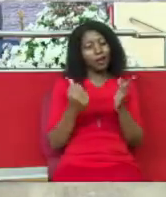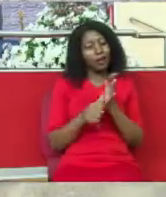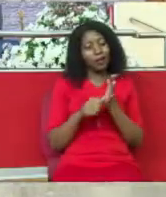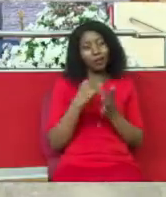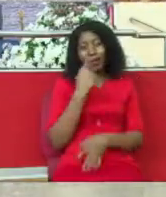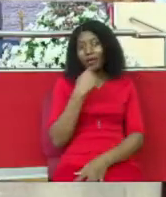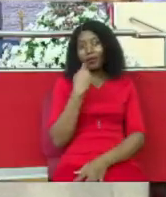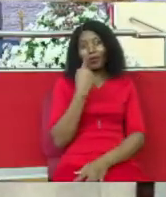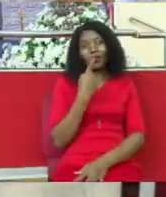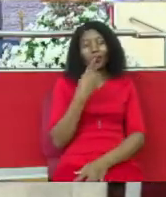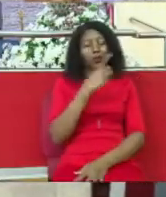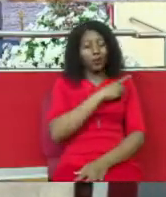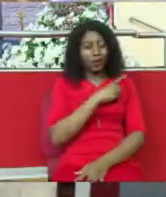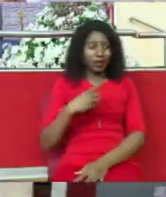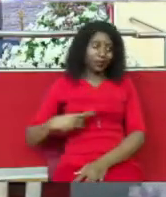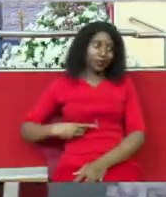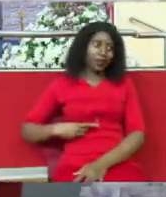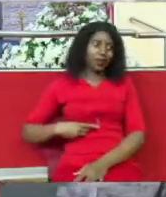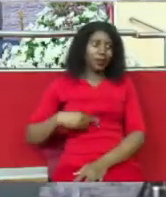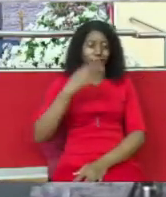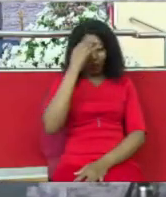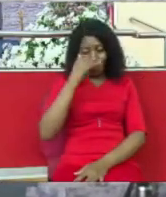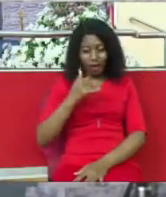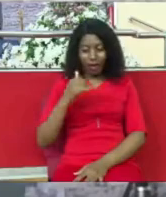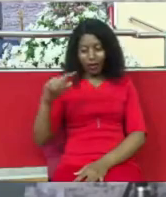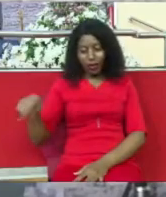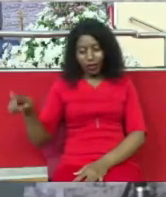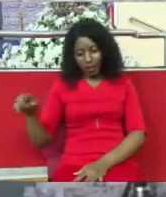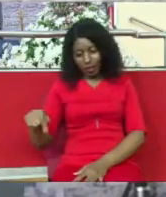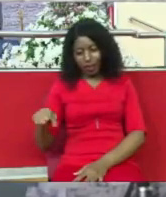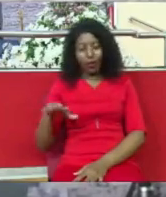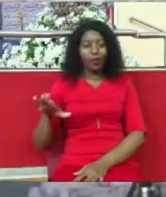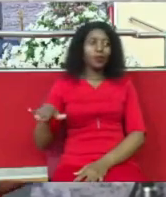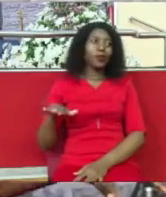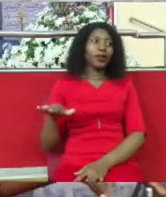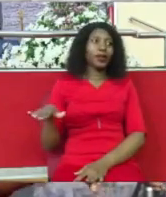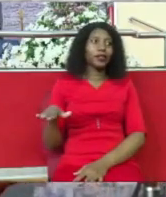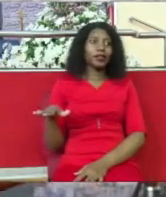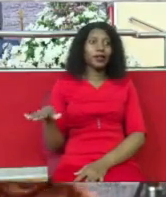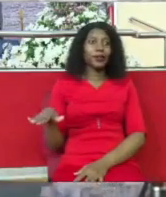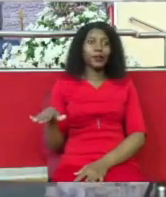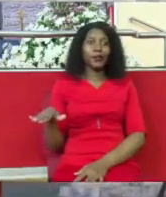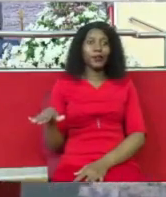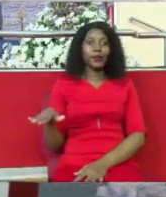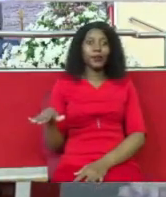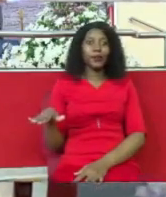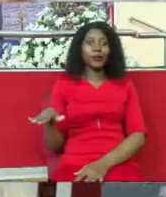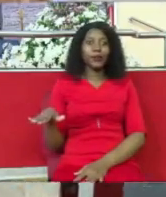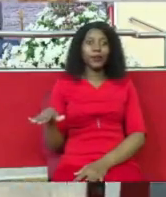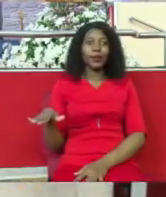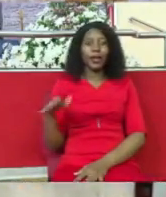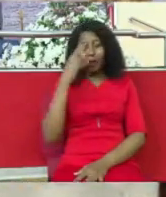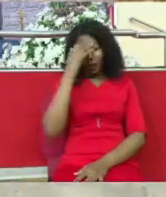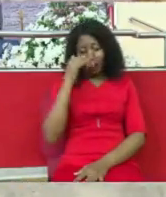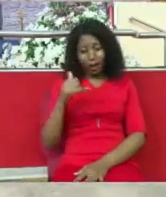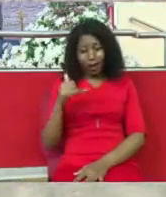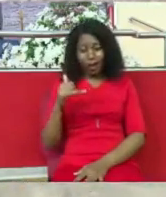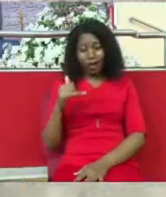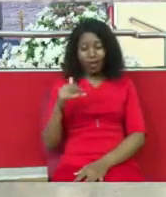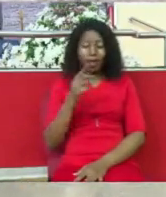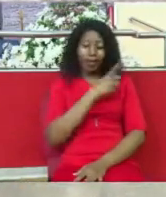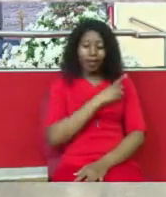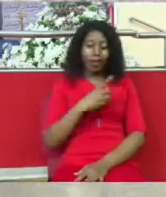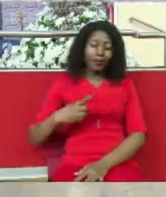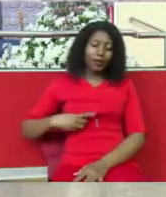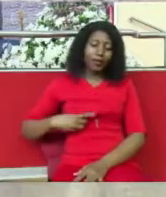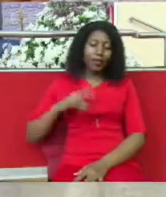was in the wrong place. Ilikuwa shida ilikuwa na yule mtu ambaye alikuwa mahali pasipokuwa panafaa. Who should have been in the battleground but found